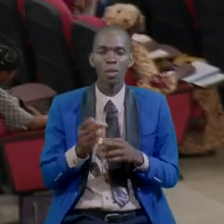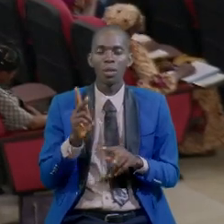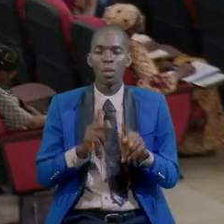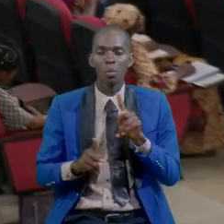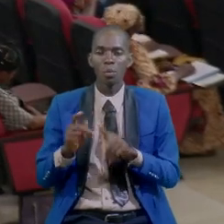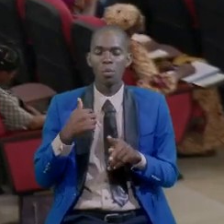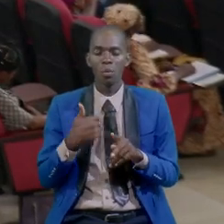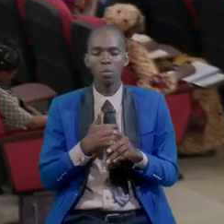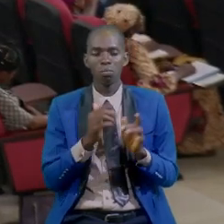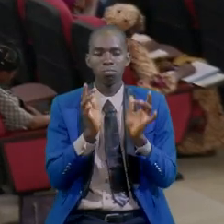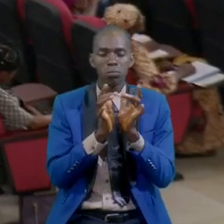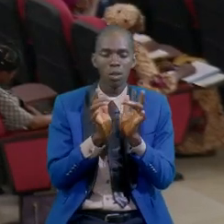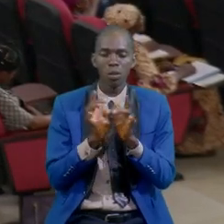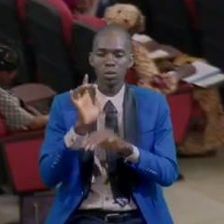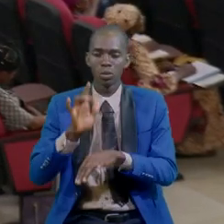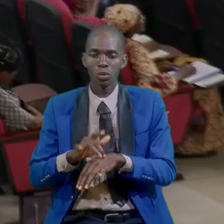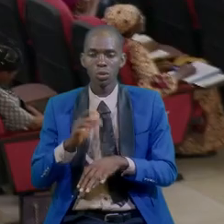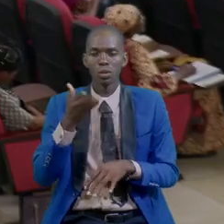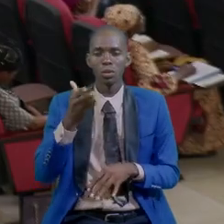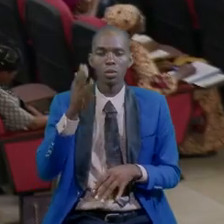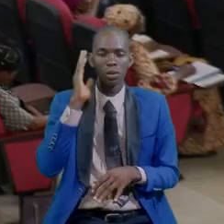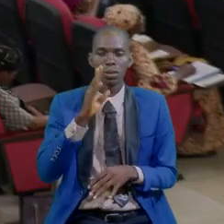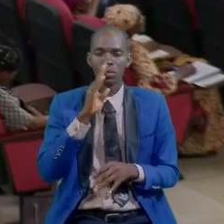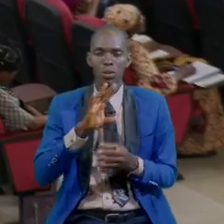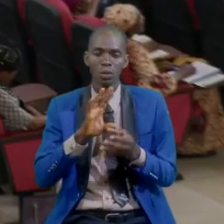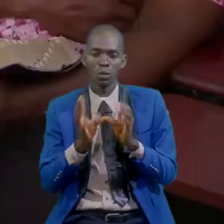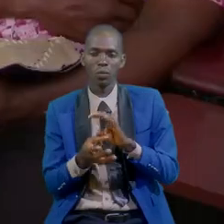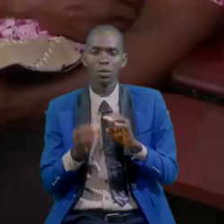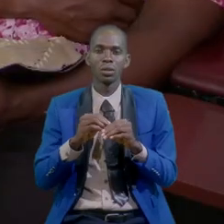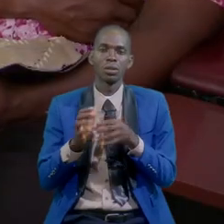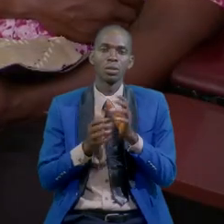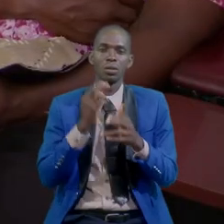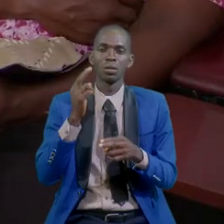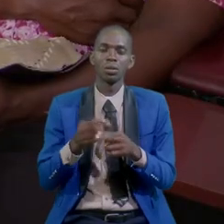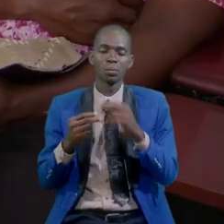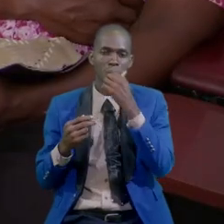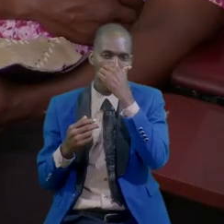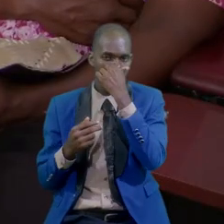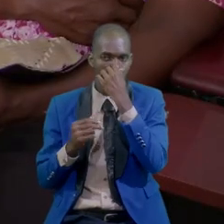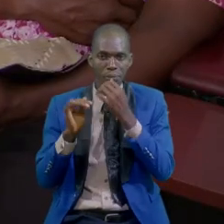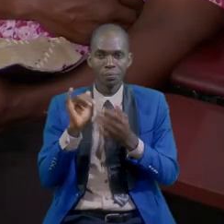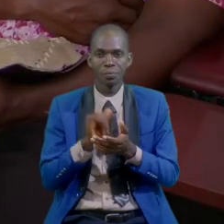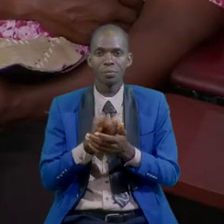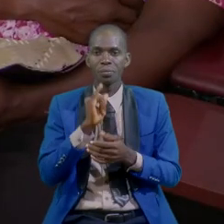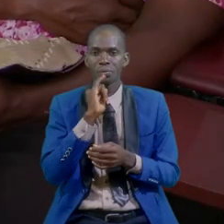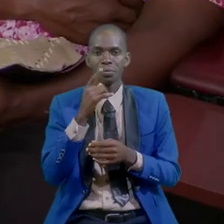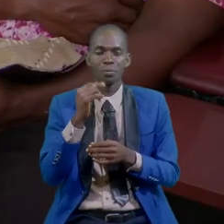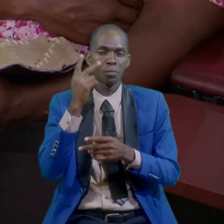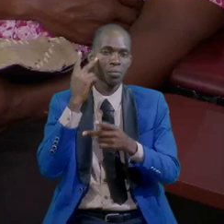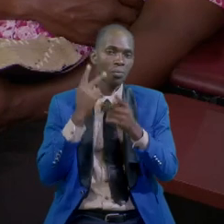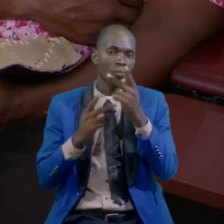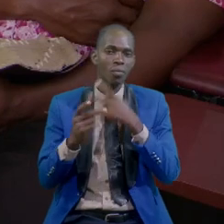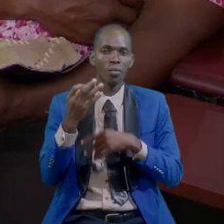will touch, there'll be conversion in Jesus' name. That's the prophecy of the